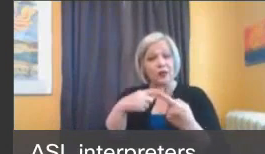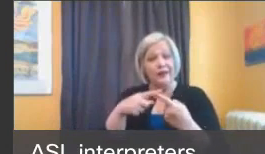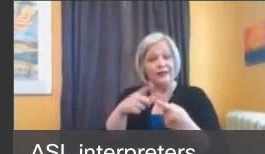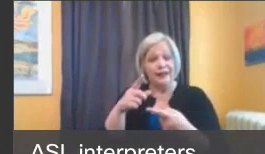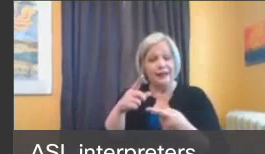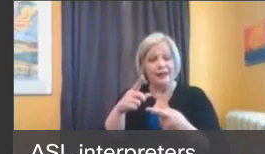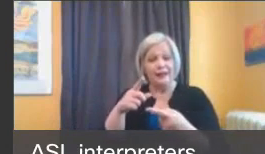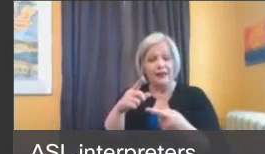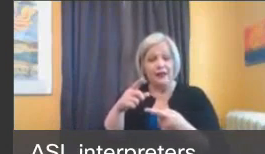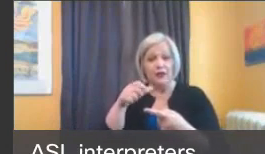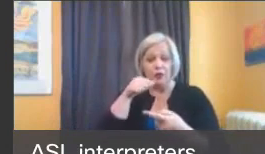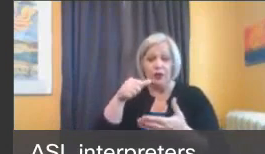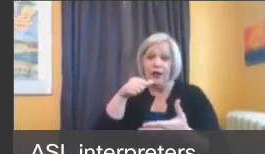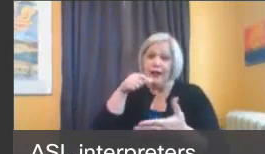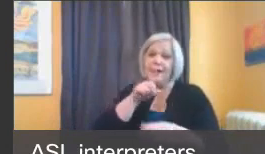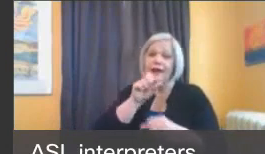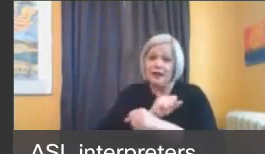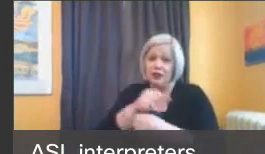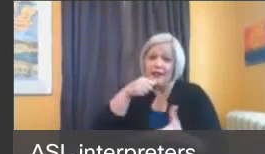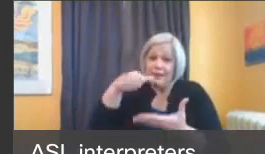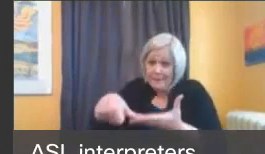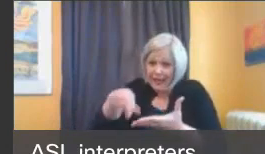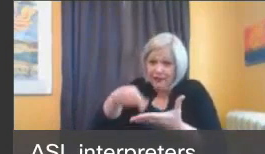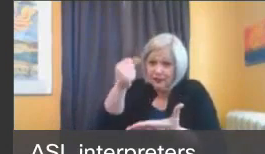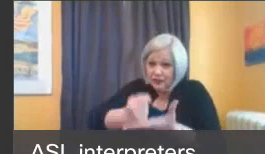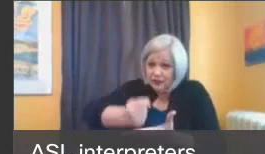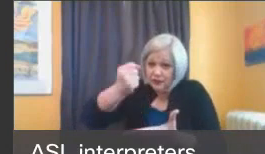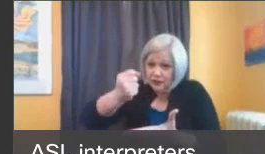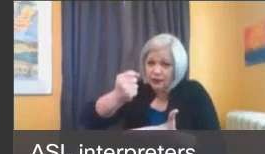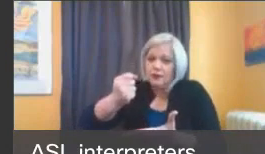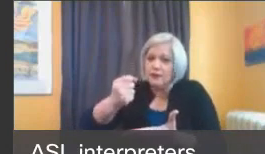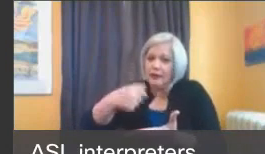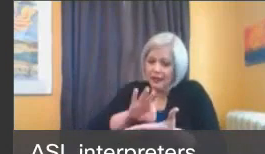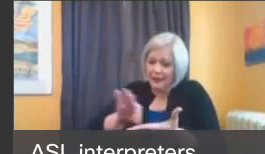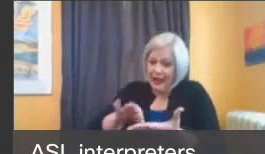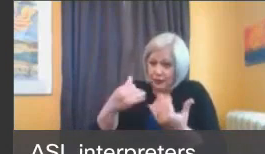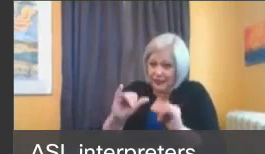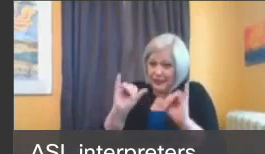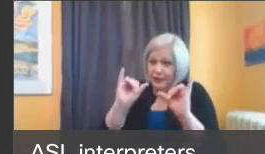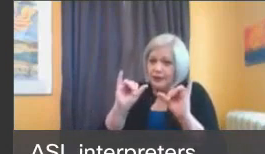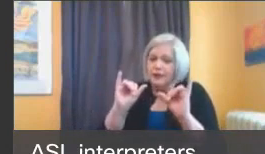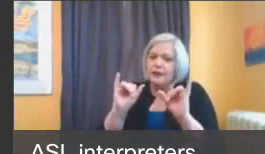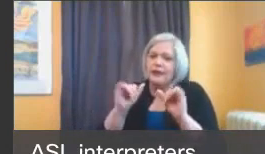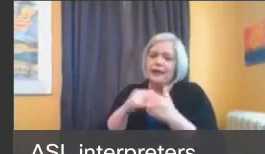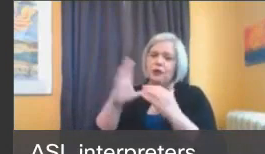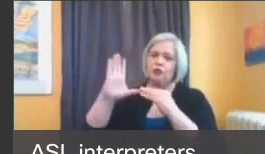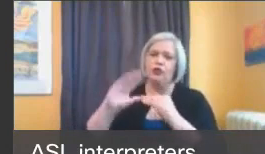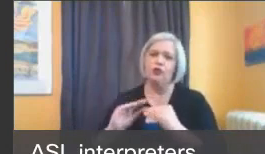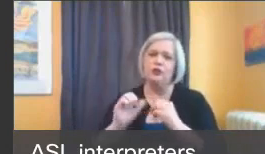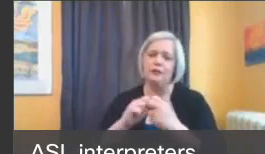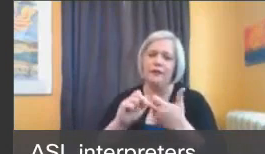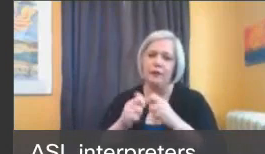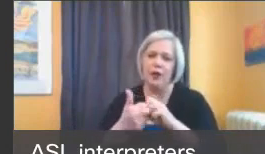instead of when it arrives here. You know, that could help alleviate where some of the a logistical issue in the post office